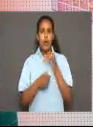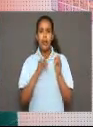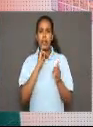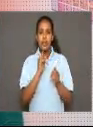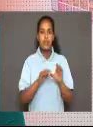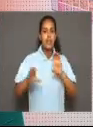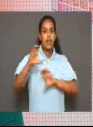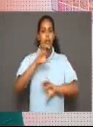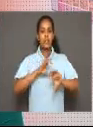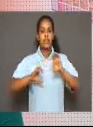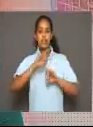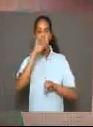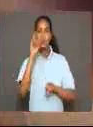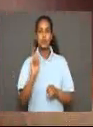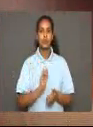is chemistry?